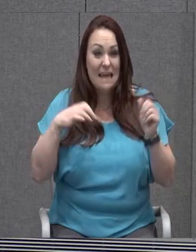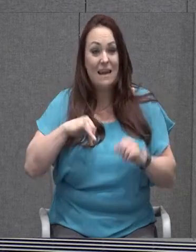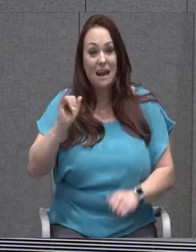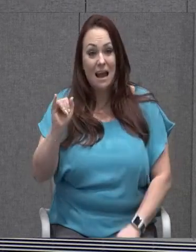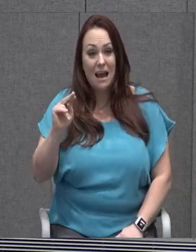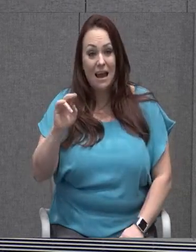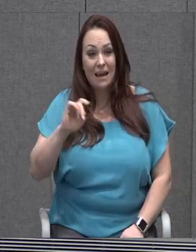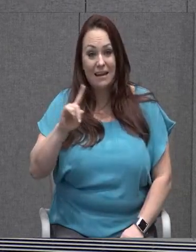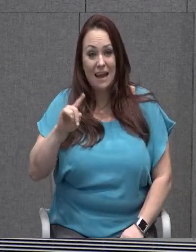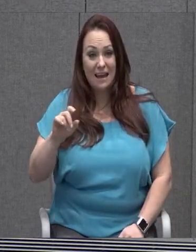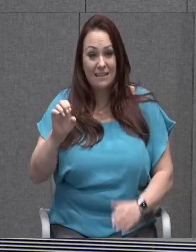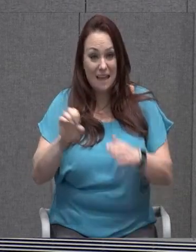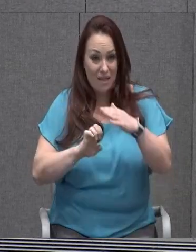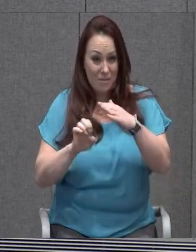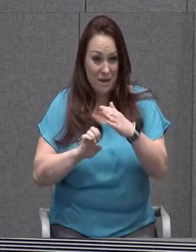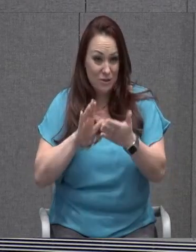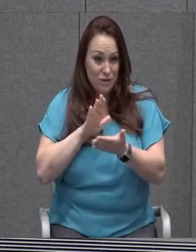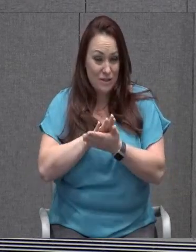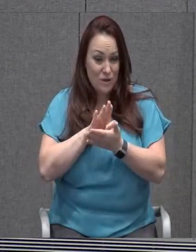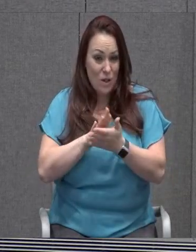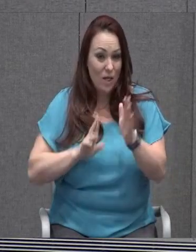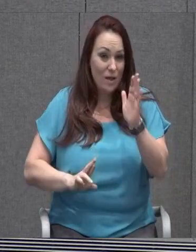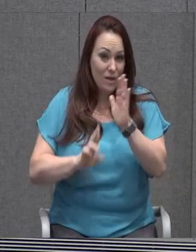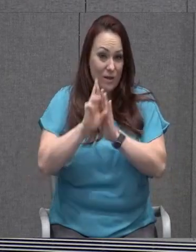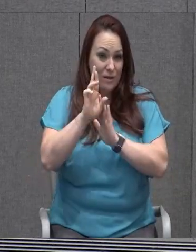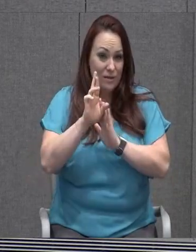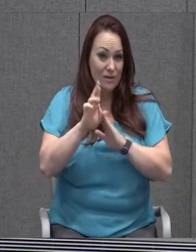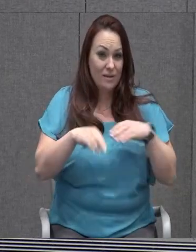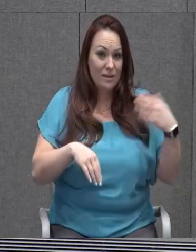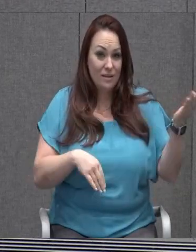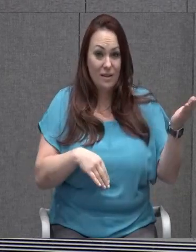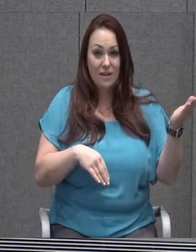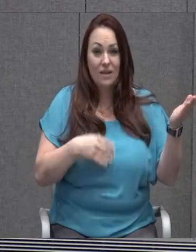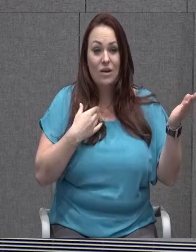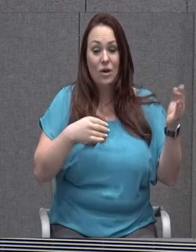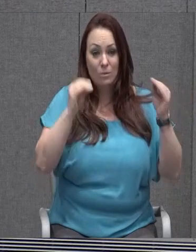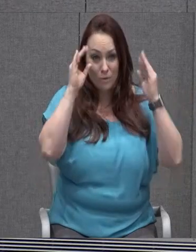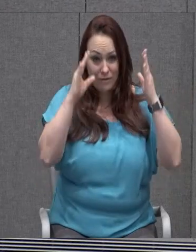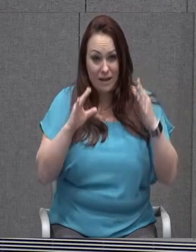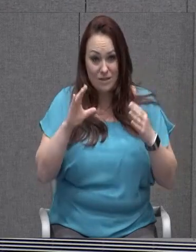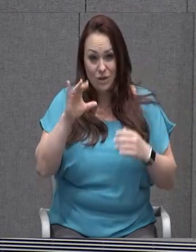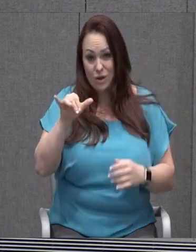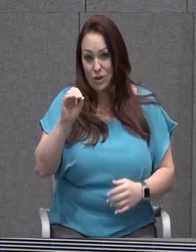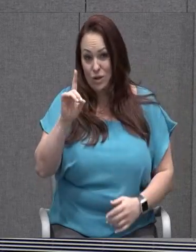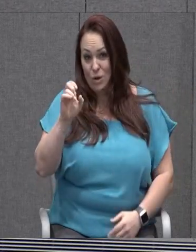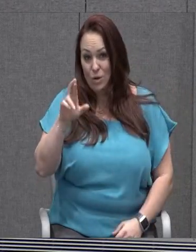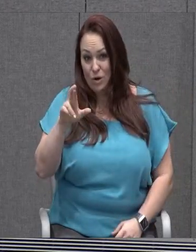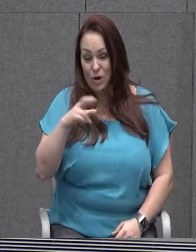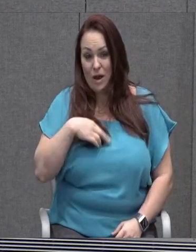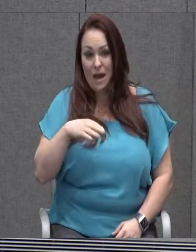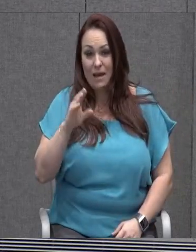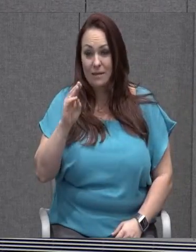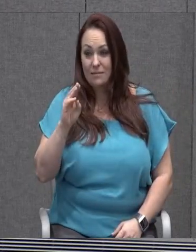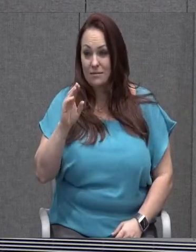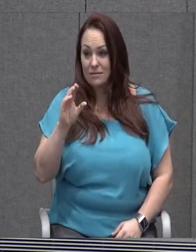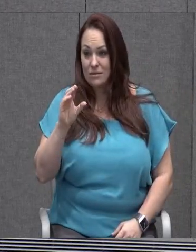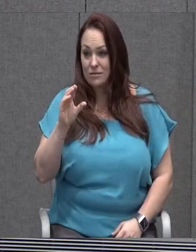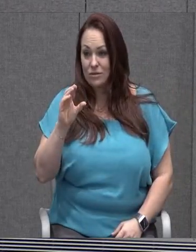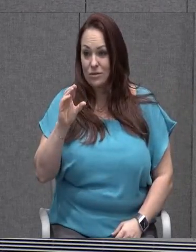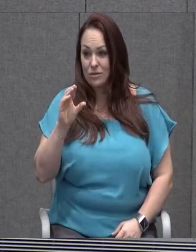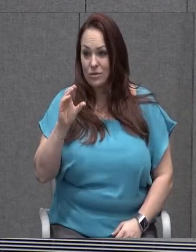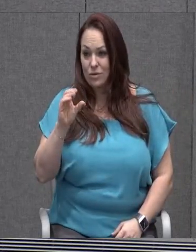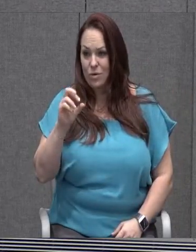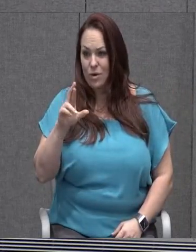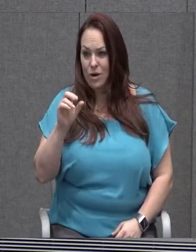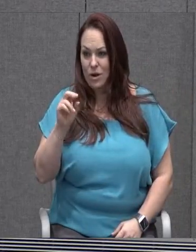Rockets! Y yo soy el profe Yoder. I teach at Coronado Elementary. Vamos, caballeros. All right, so we've got a couple